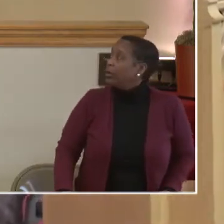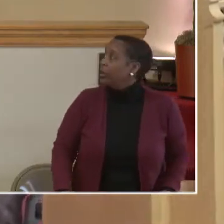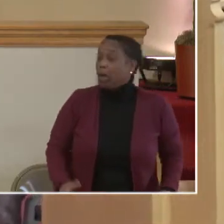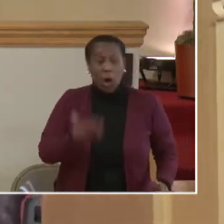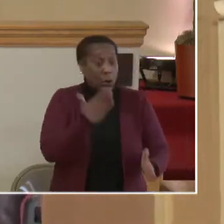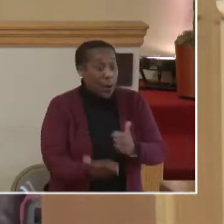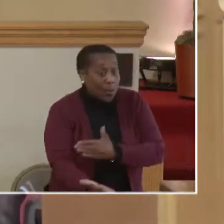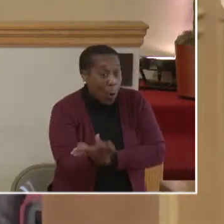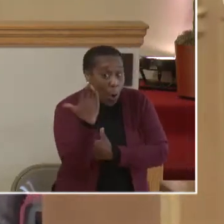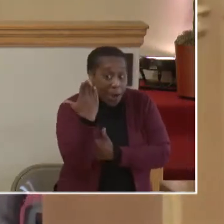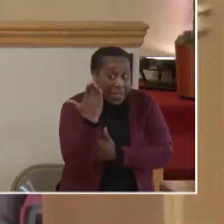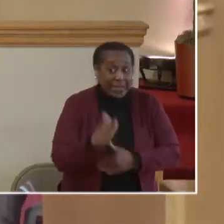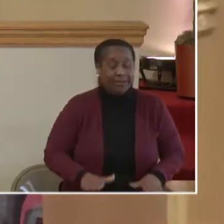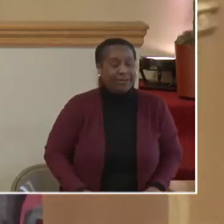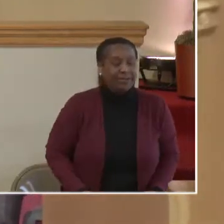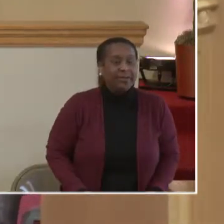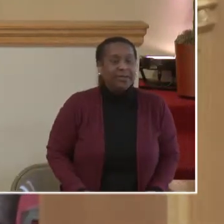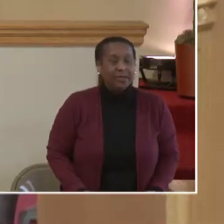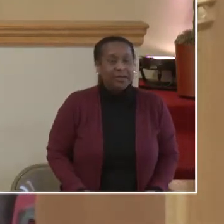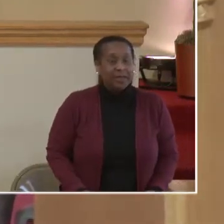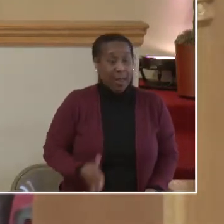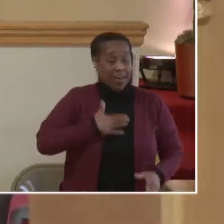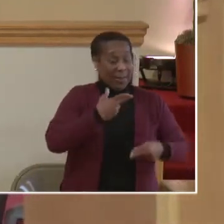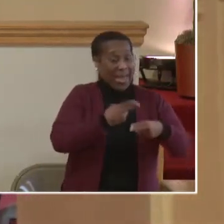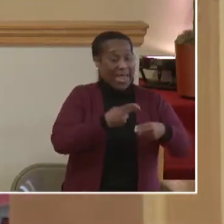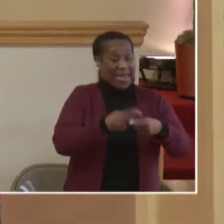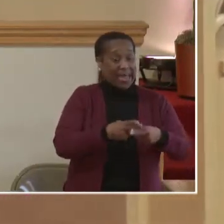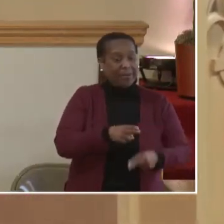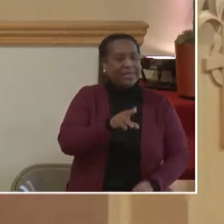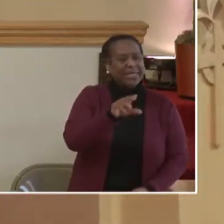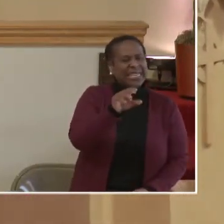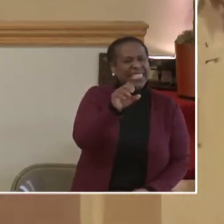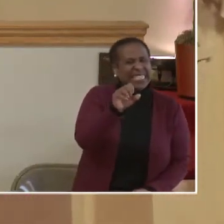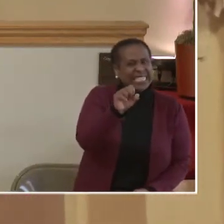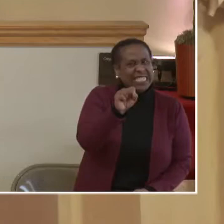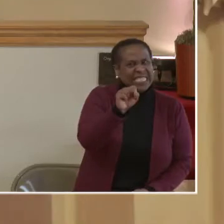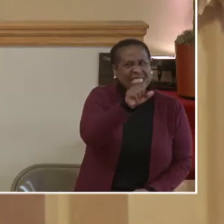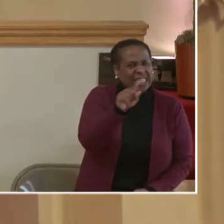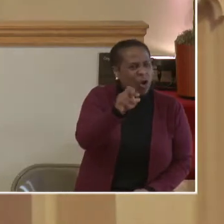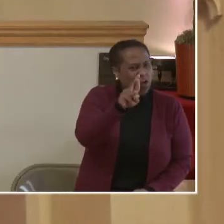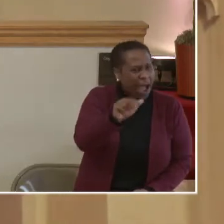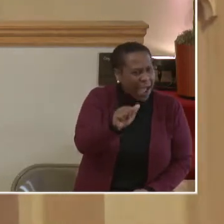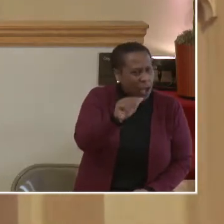Good morning. Good morning. My name is Zariah Cole. And Janelle Holmes.